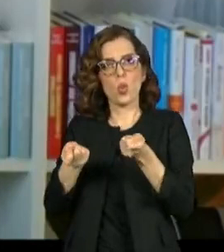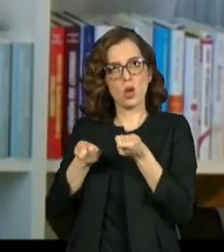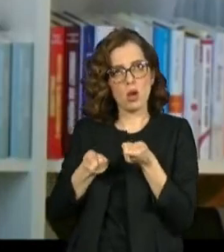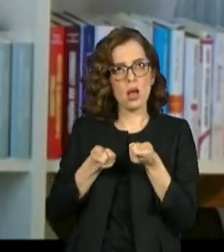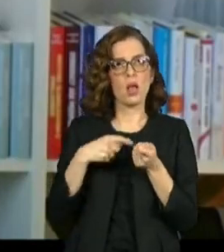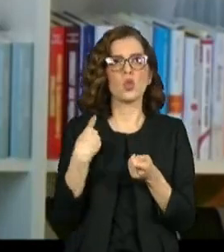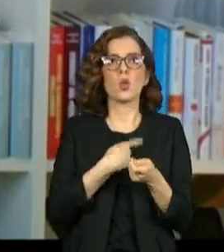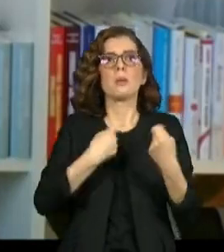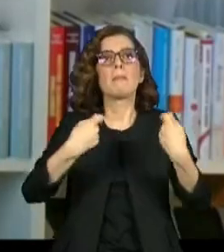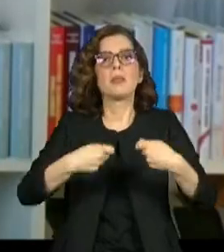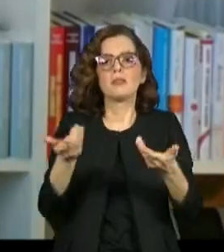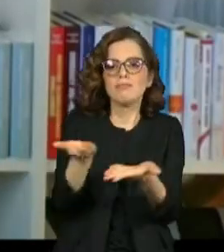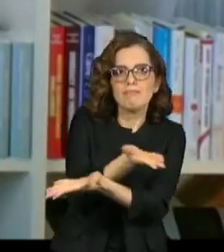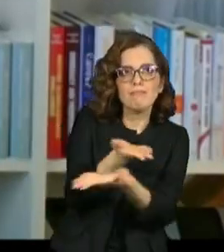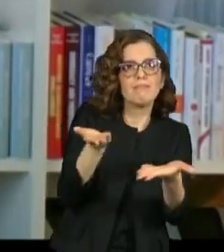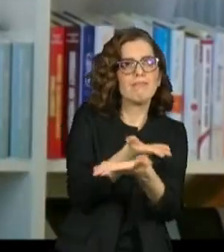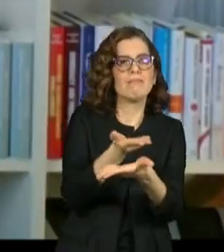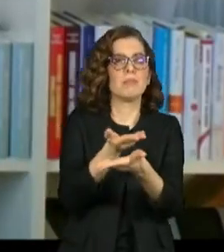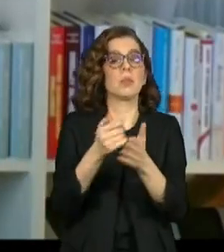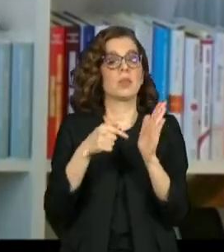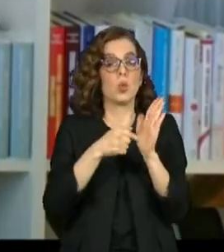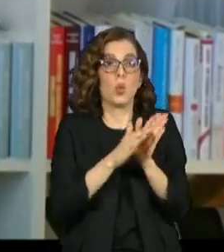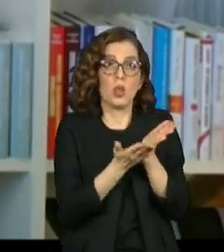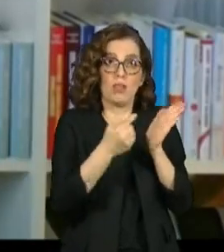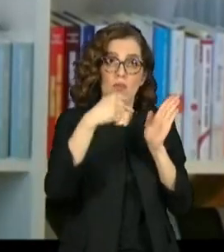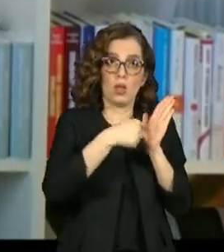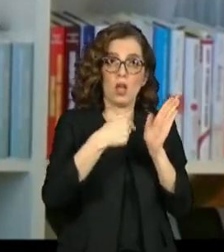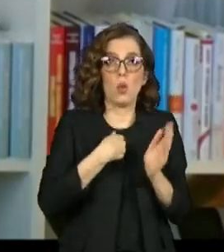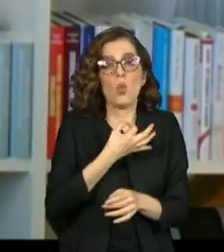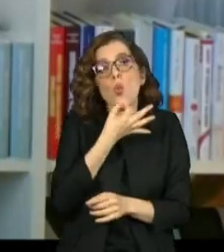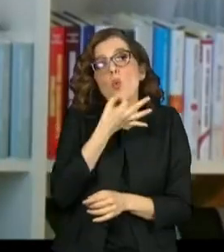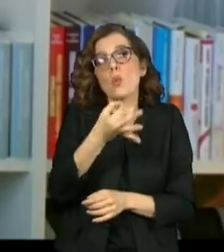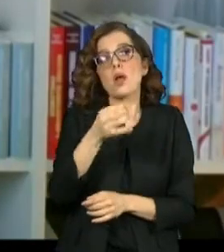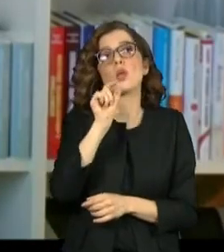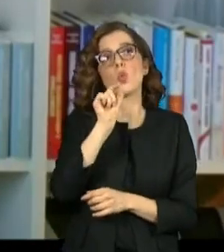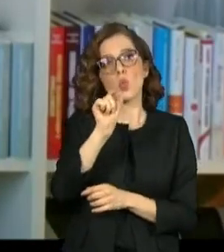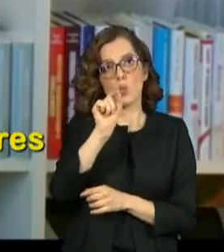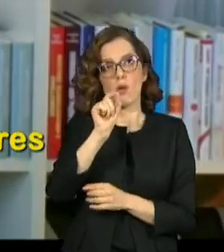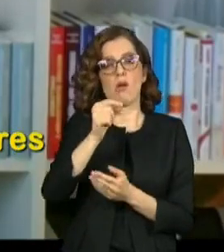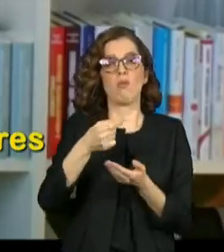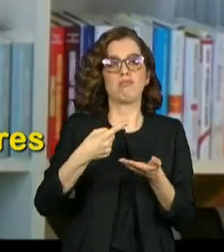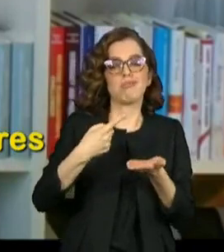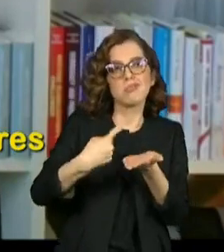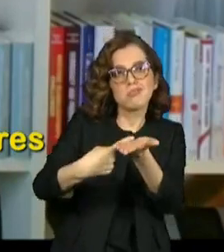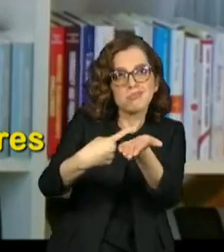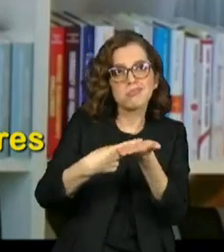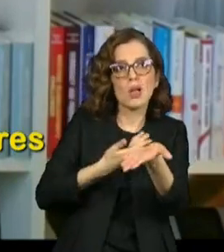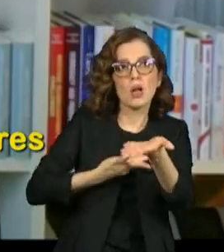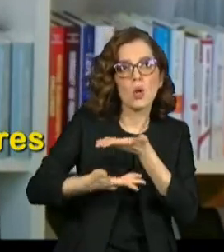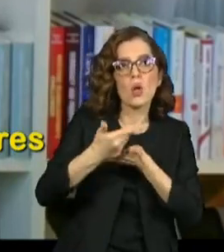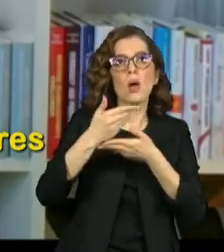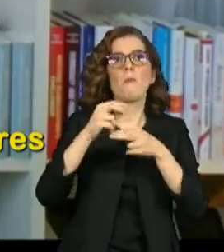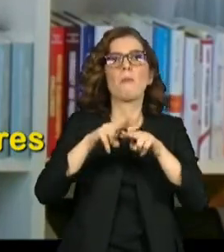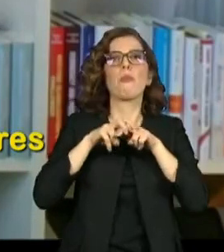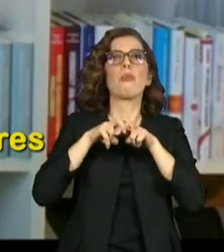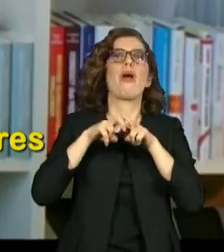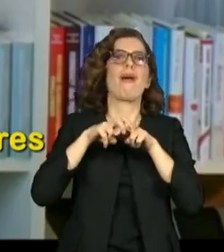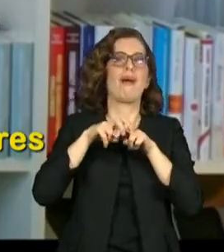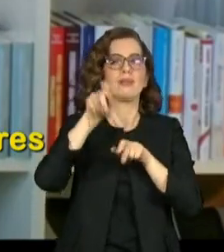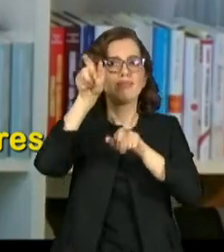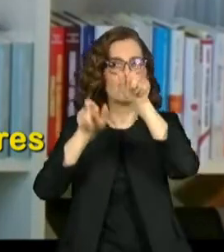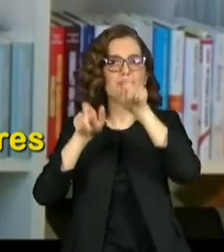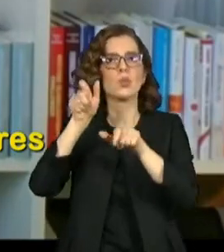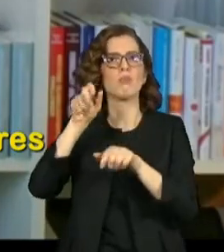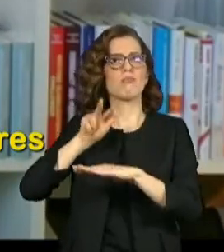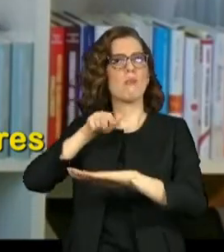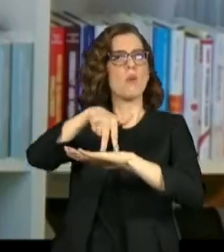in society. And in the book, I argue that our current social contract is broken because of the changing role of women and the impact